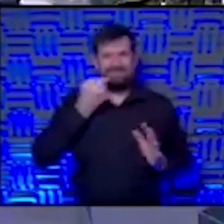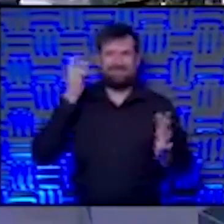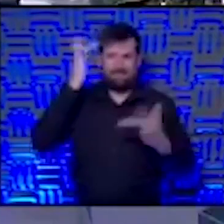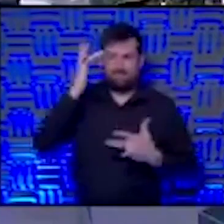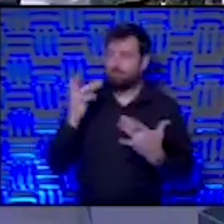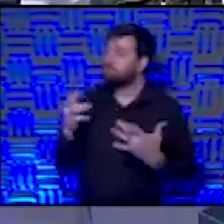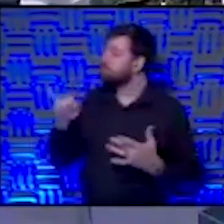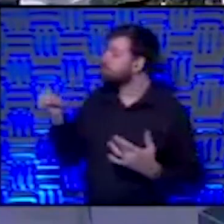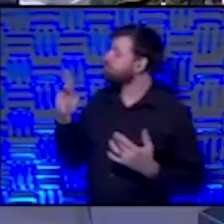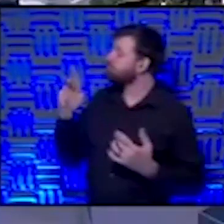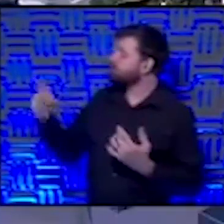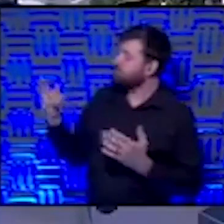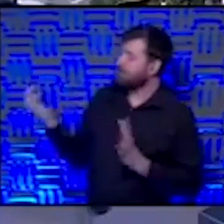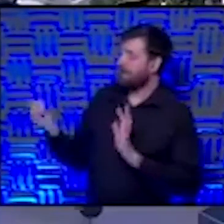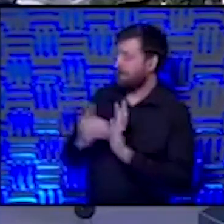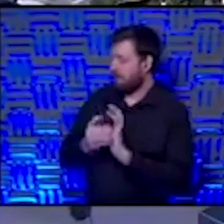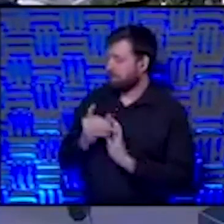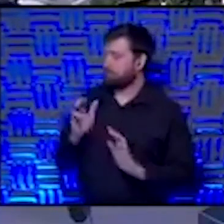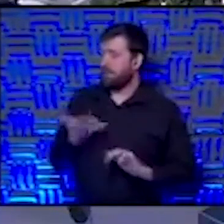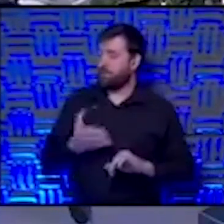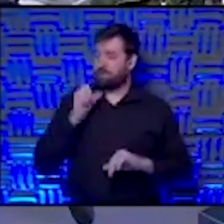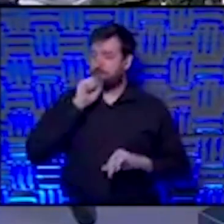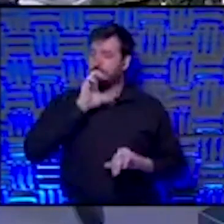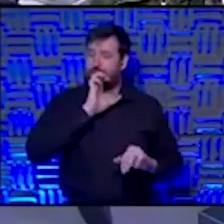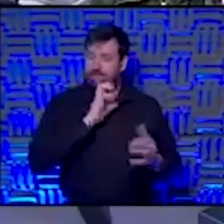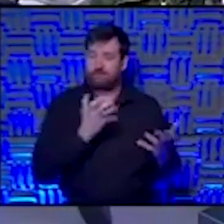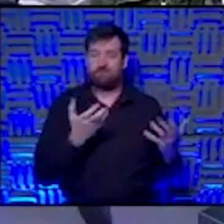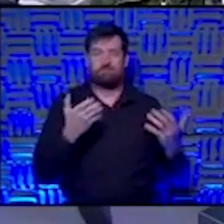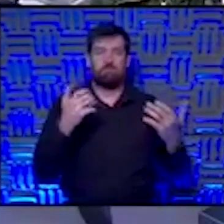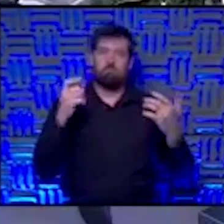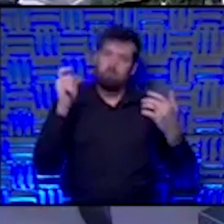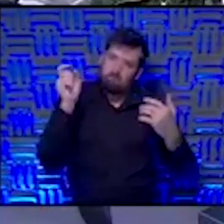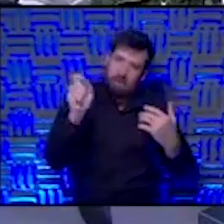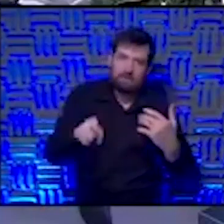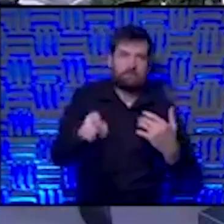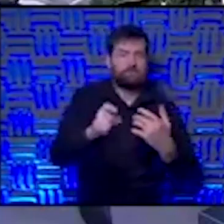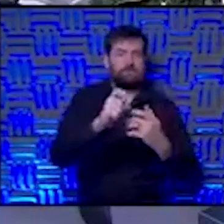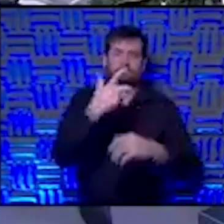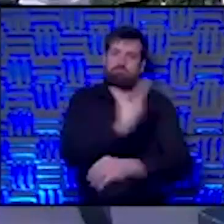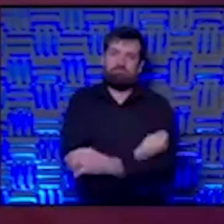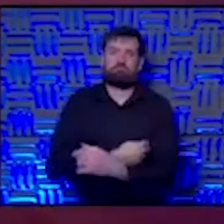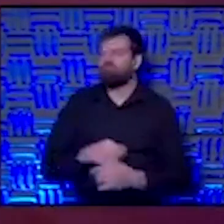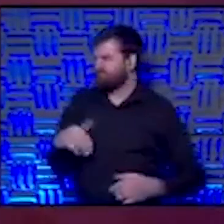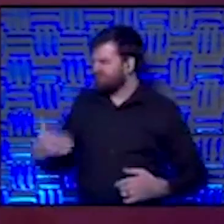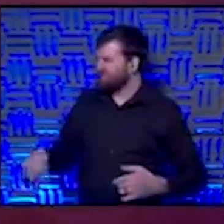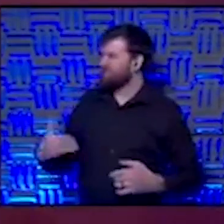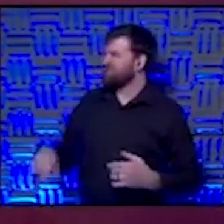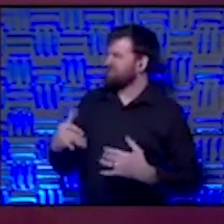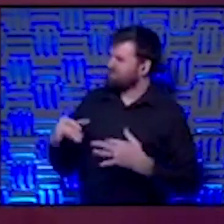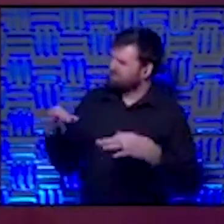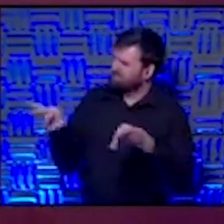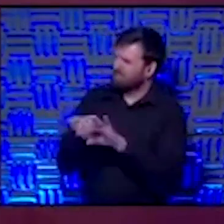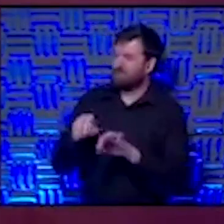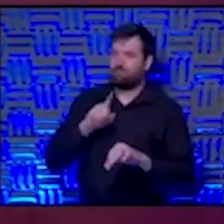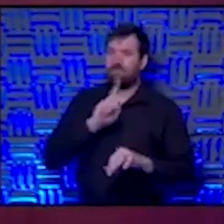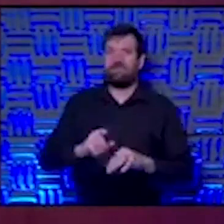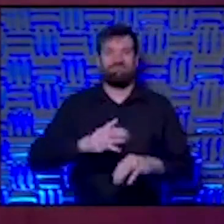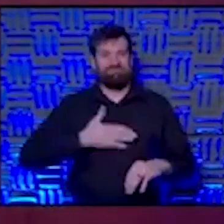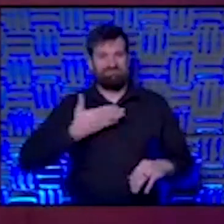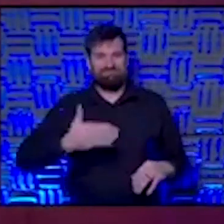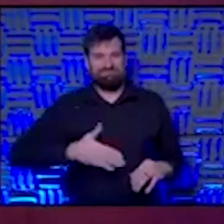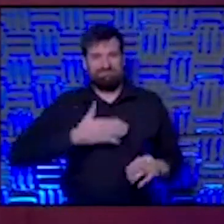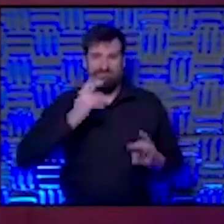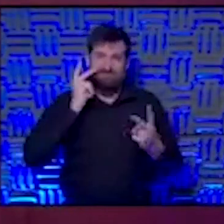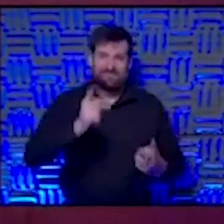And JKR, again, I point to our senior citizens. We've got to get those folks vaccinated. It's critically important. I was really happy to see that they